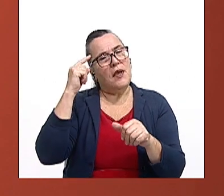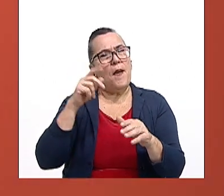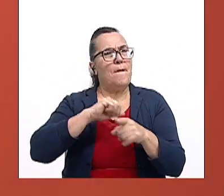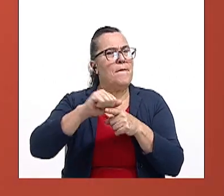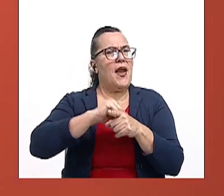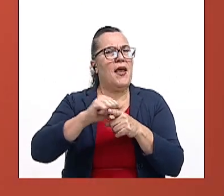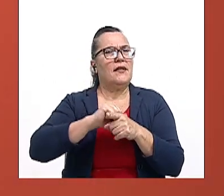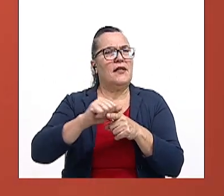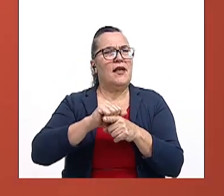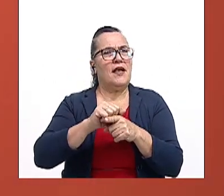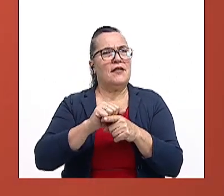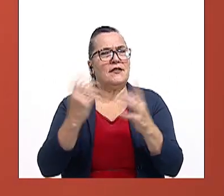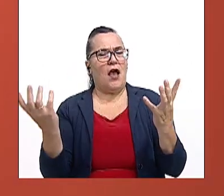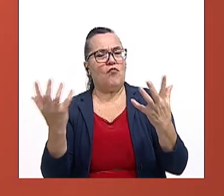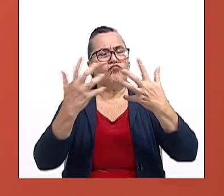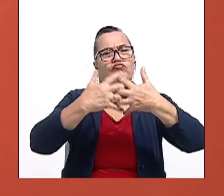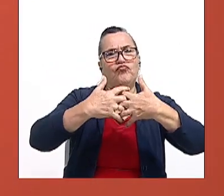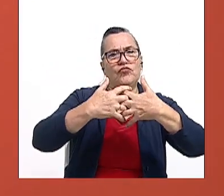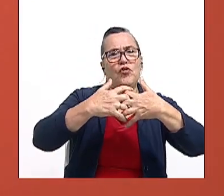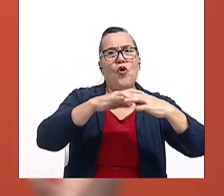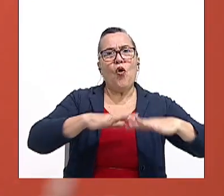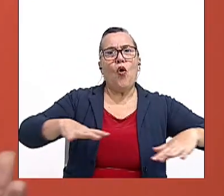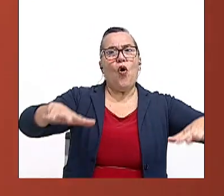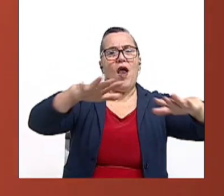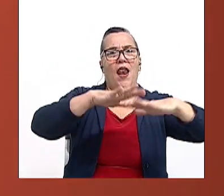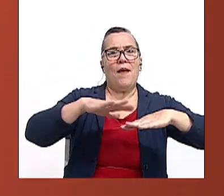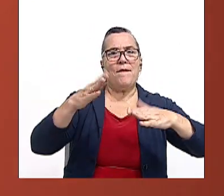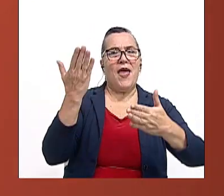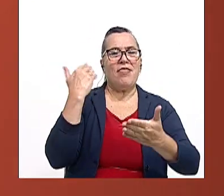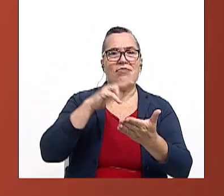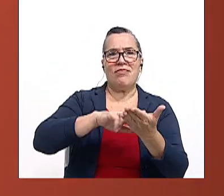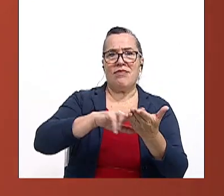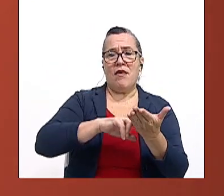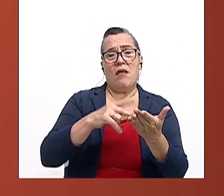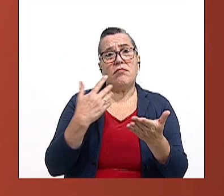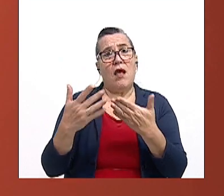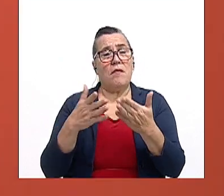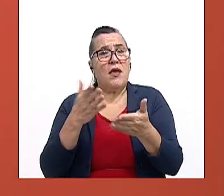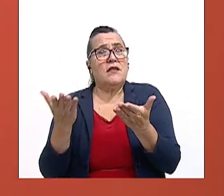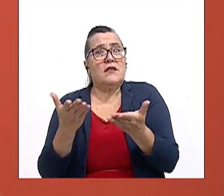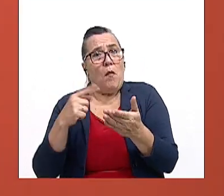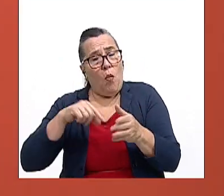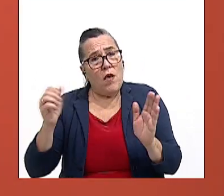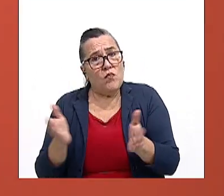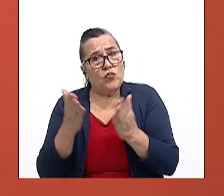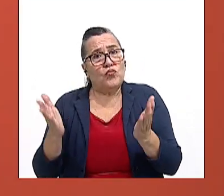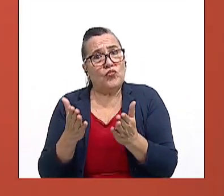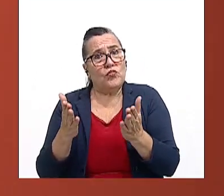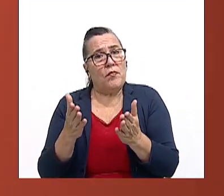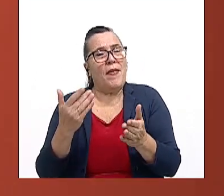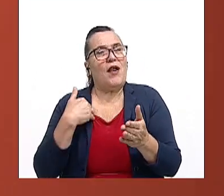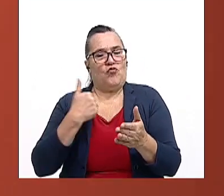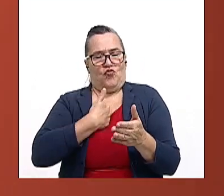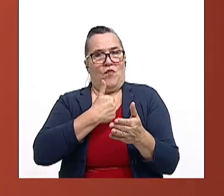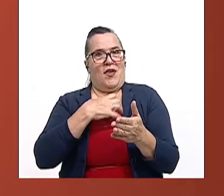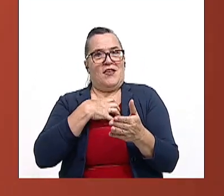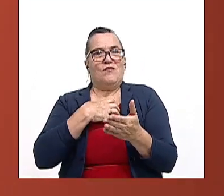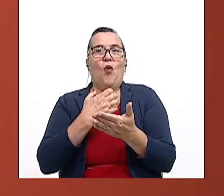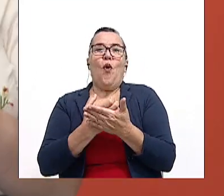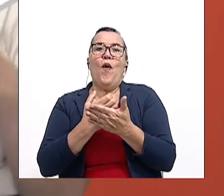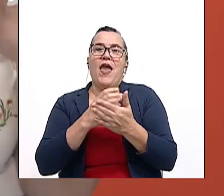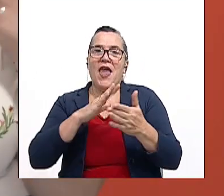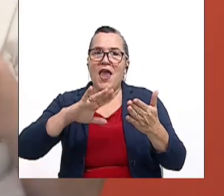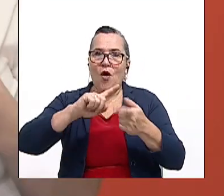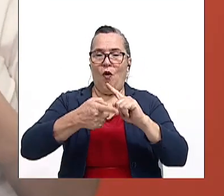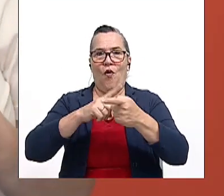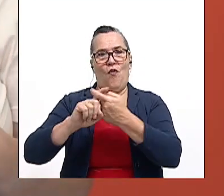home? How could you improve them? Maybe you can find a reason that motivates you to be eco-friendly. In my case, for